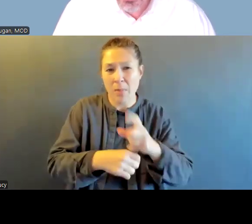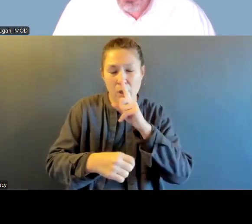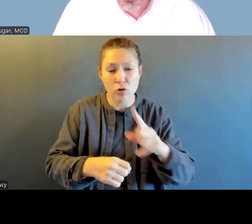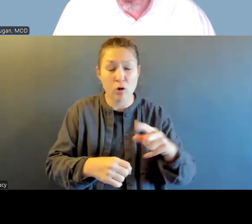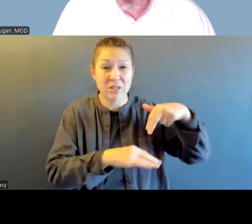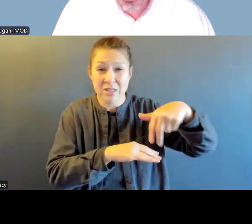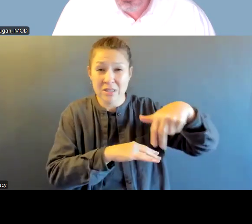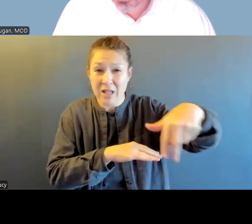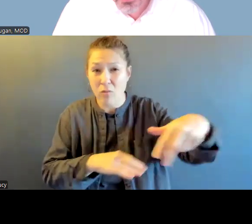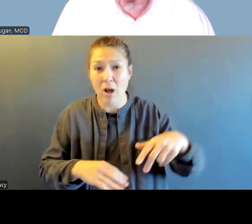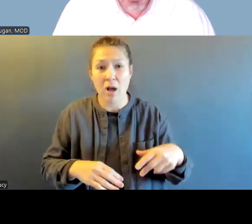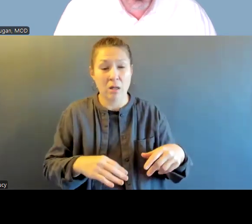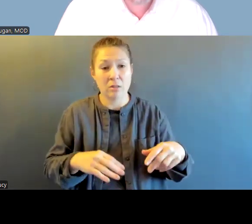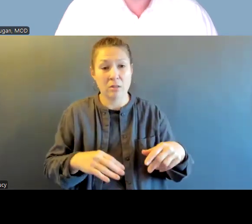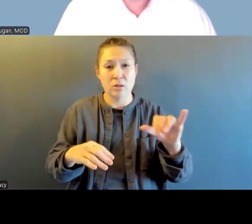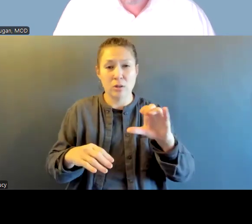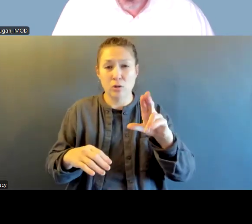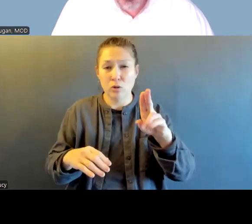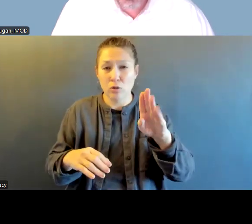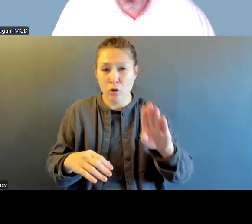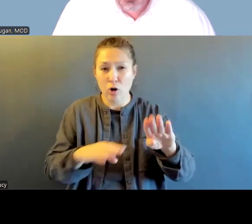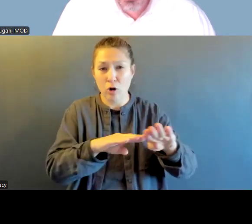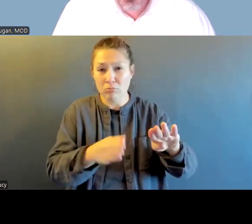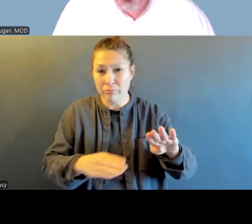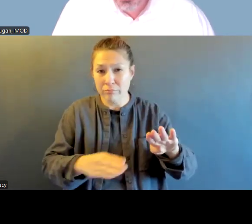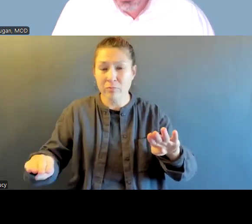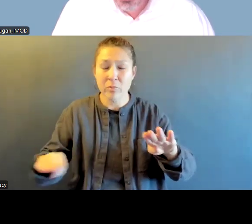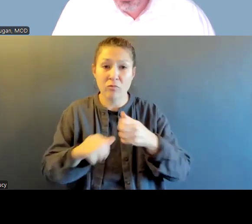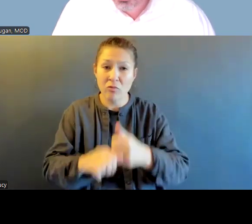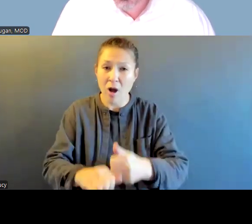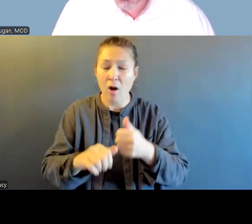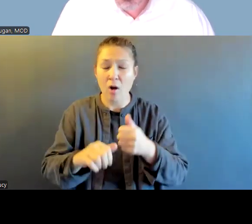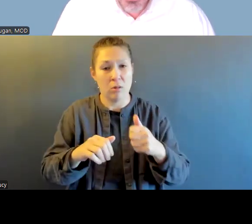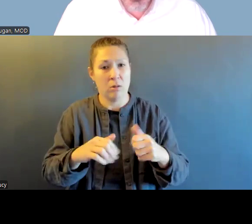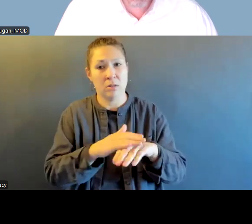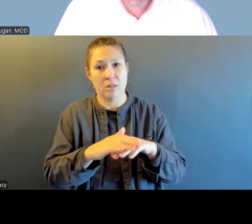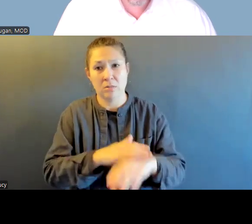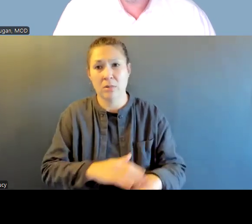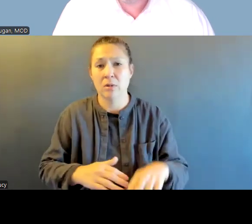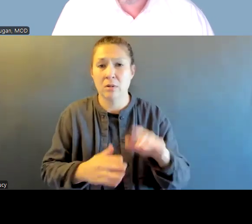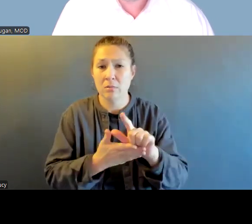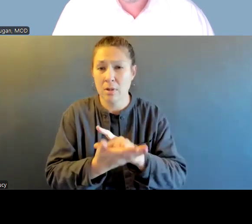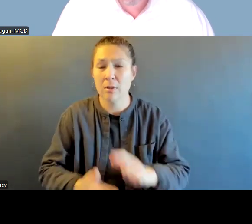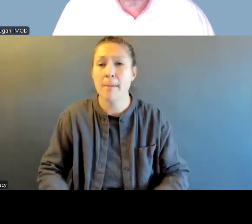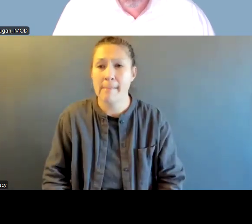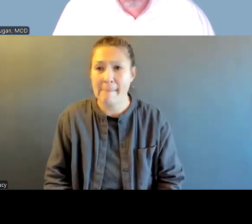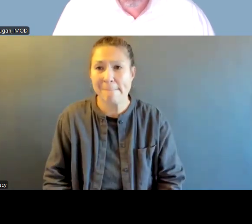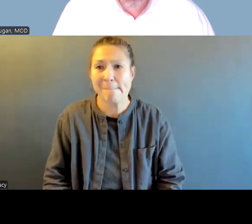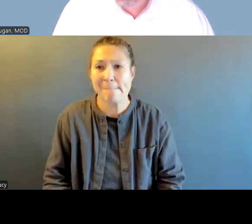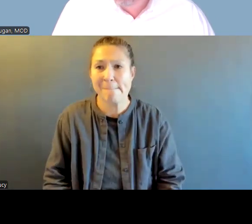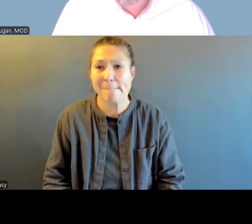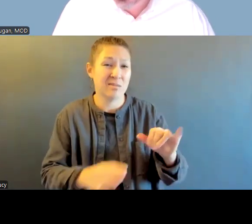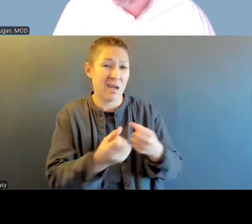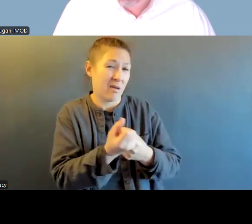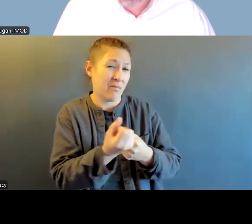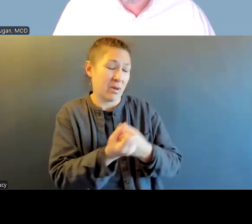cuts. They may also collaborate with regional transit authorities to improve transportation services for individuals with disabilities,